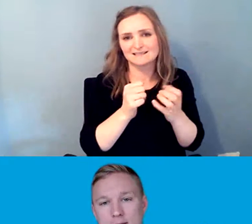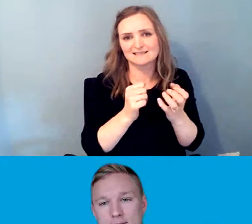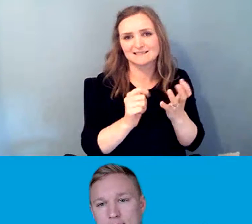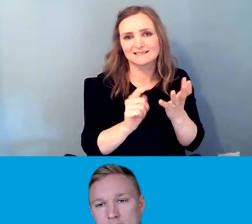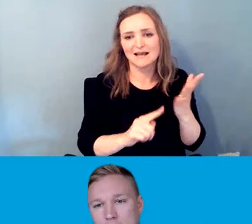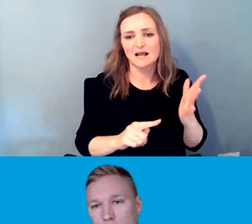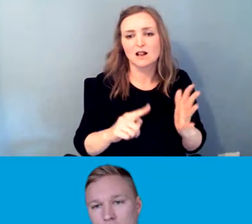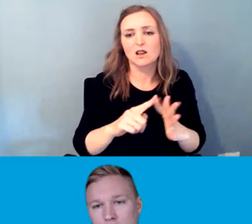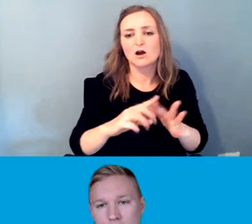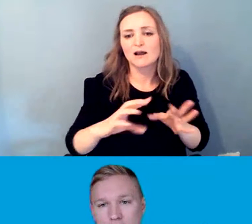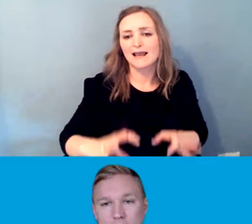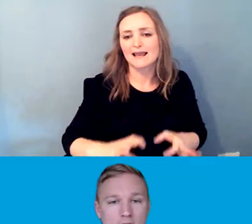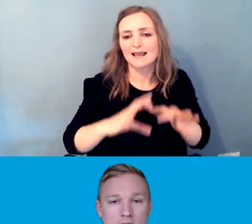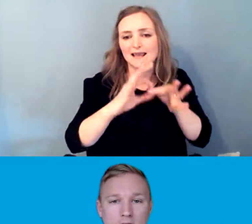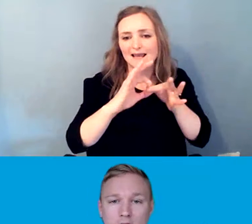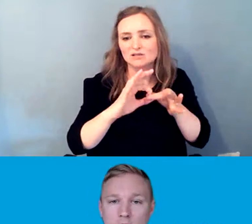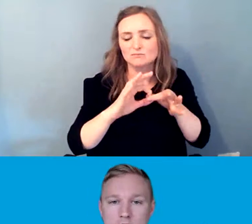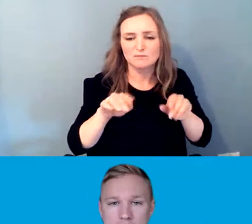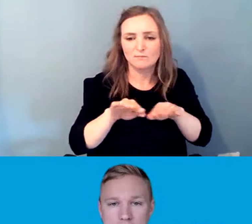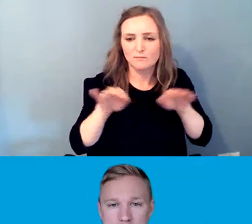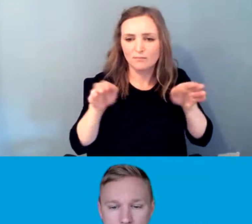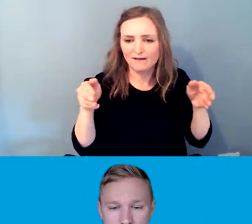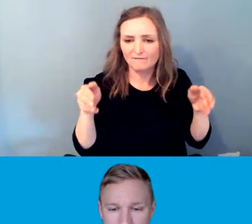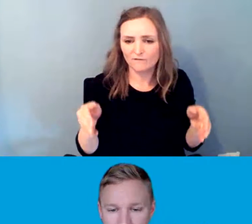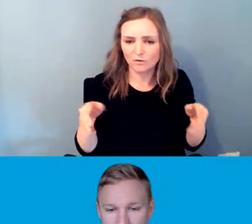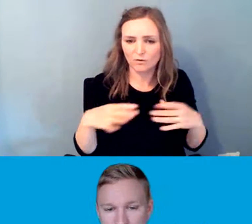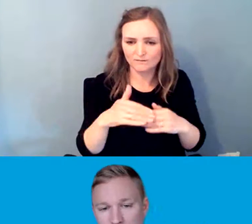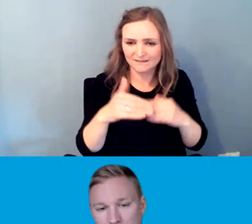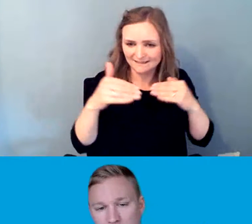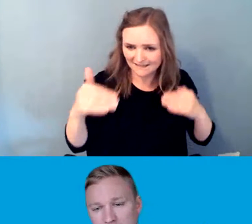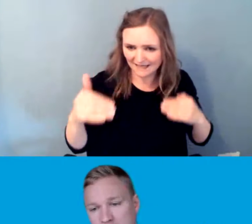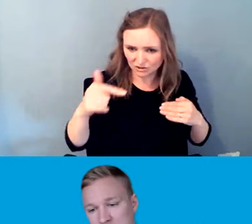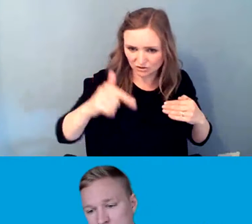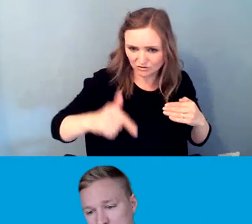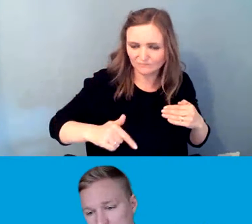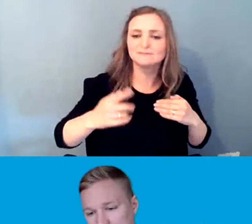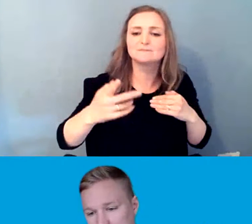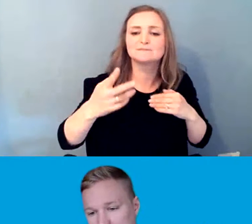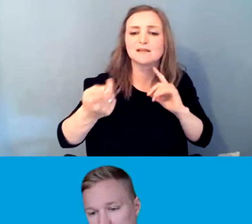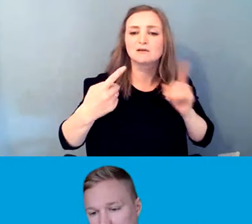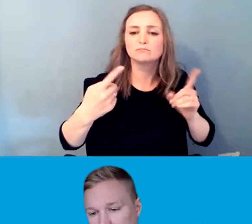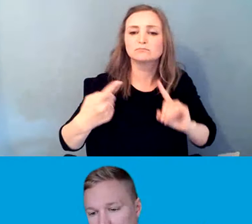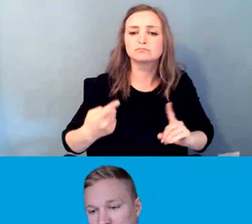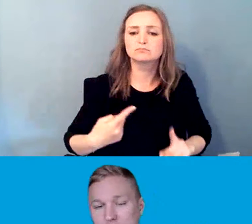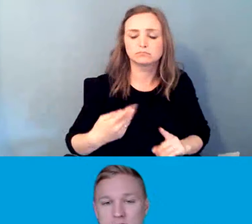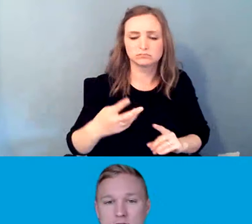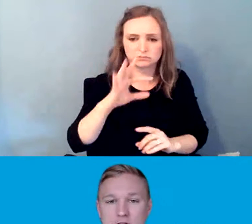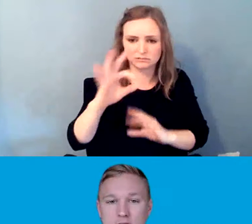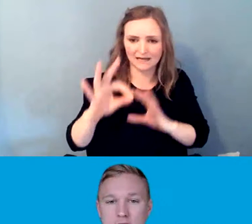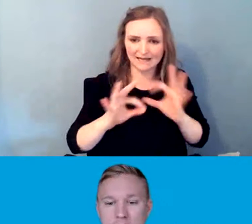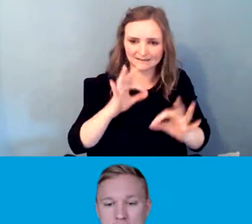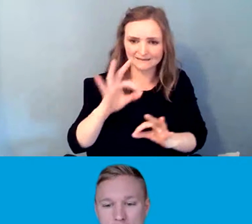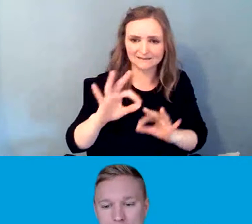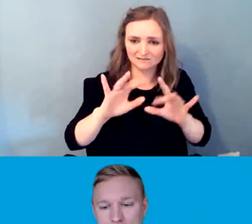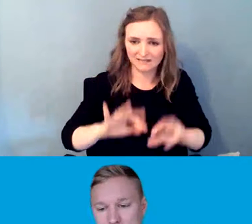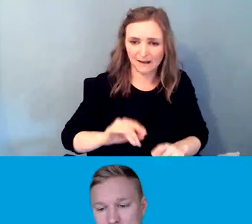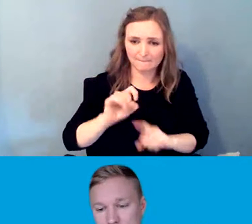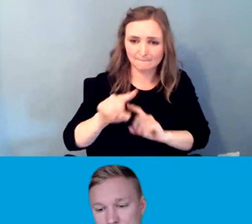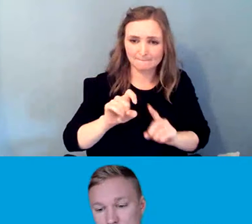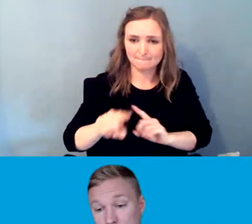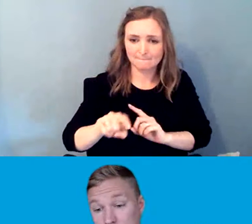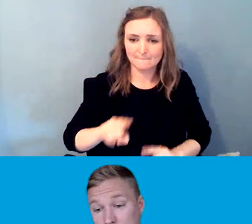section that you can go to and ask any questions that I'll put the link in the chat to. So thanks very much,